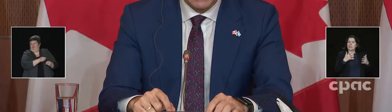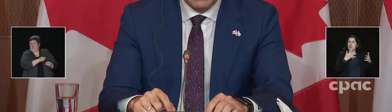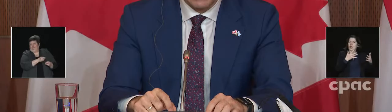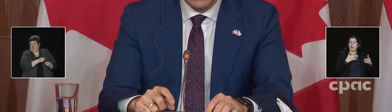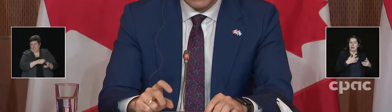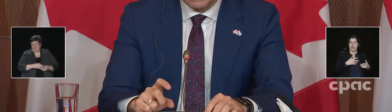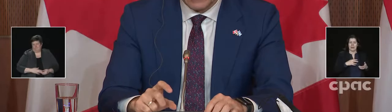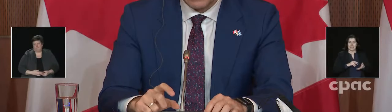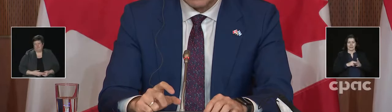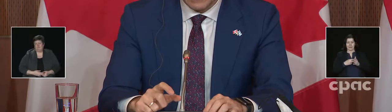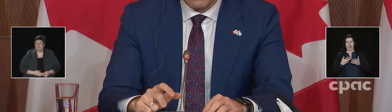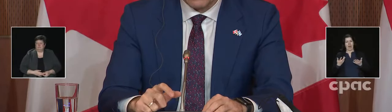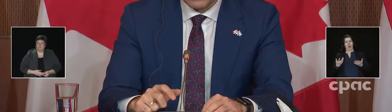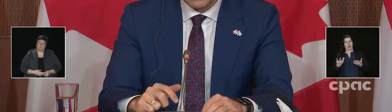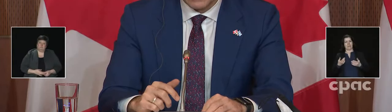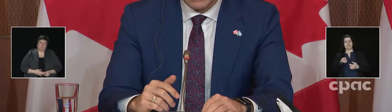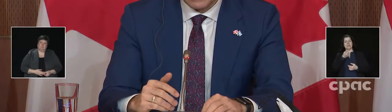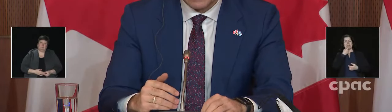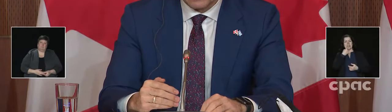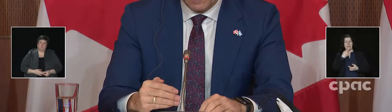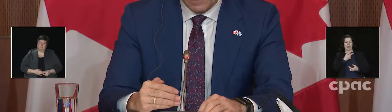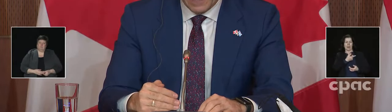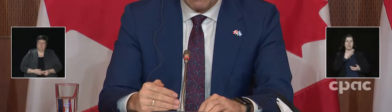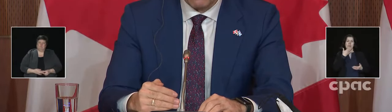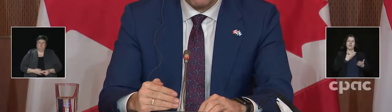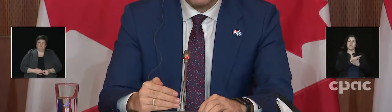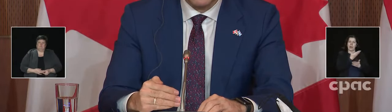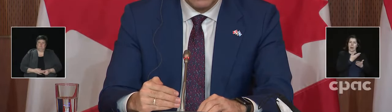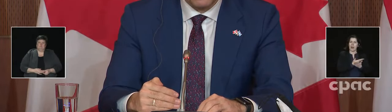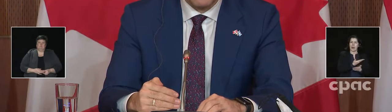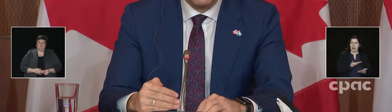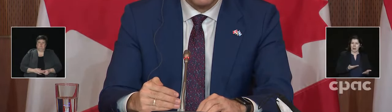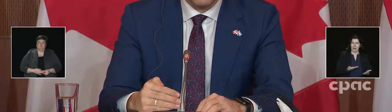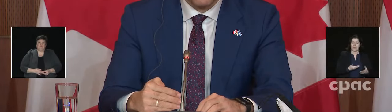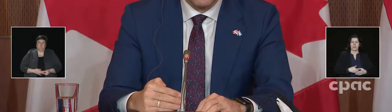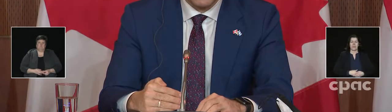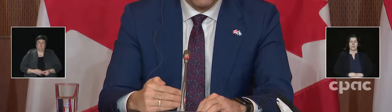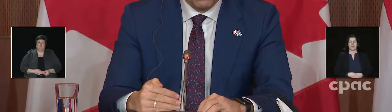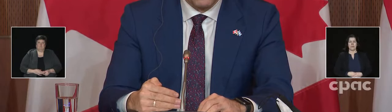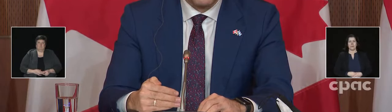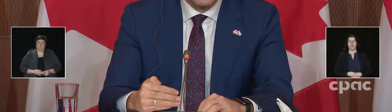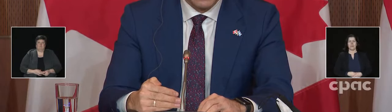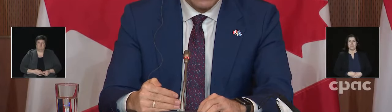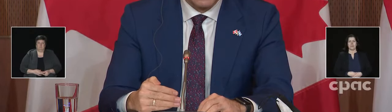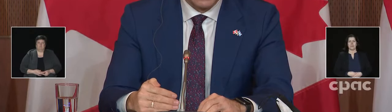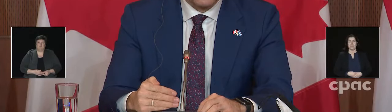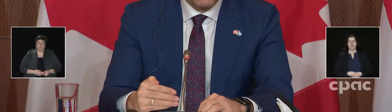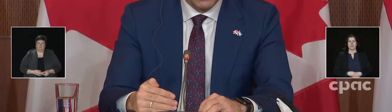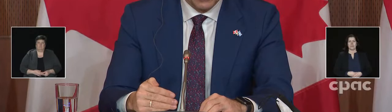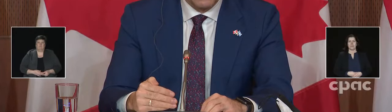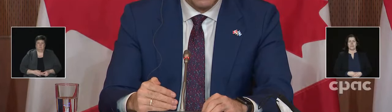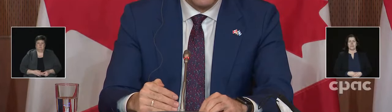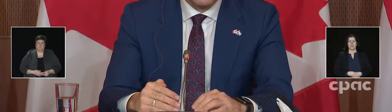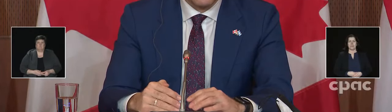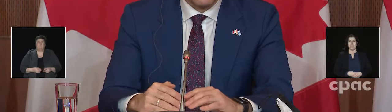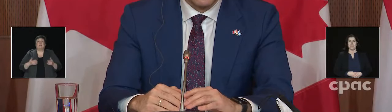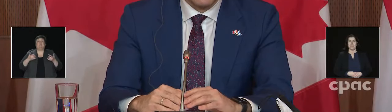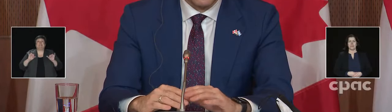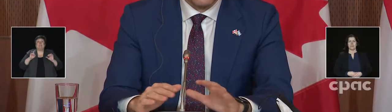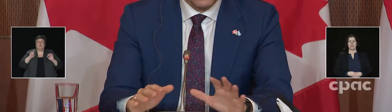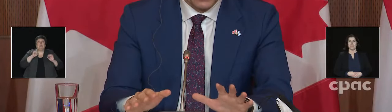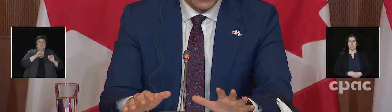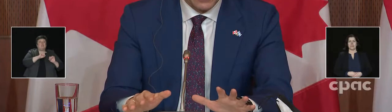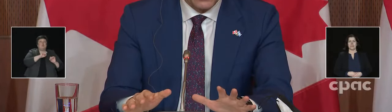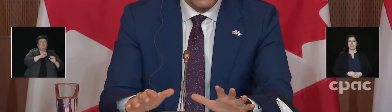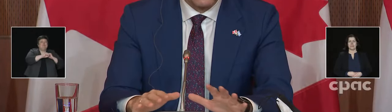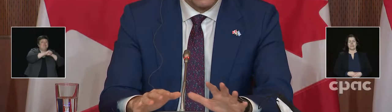being said, there is obviously an important informational work that needs to be done, not only